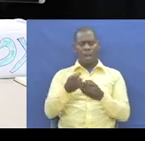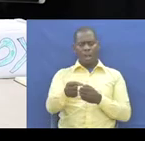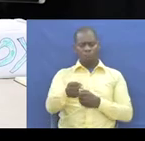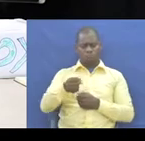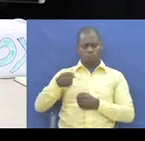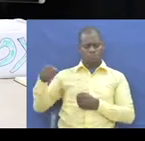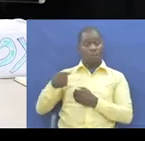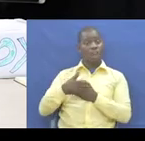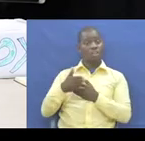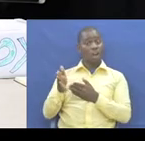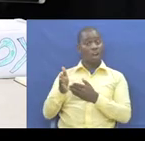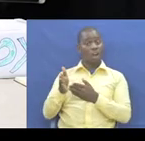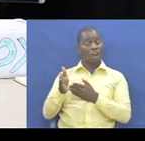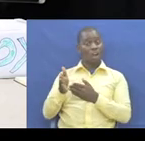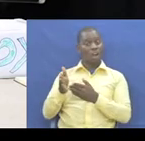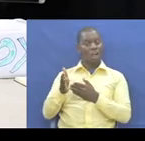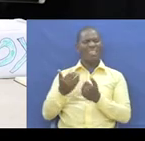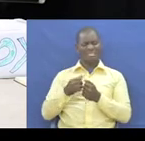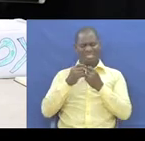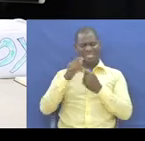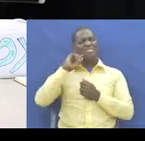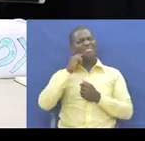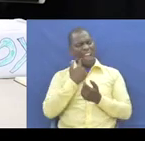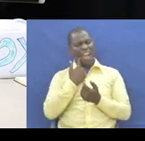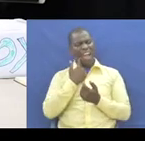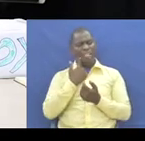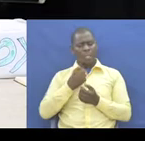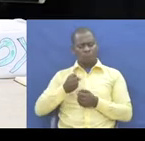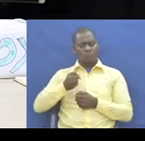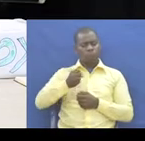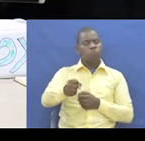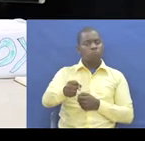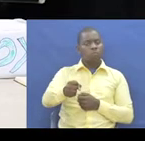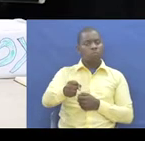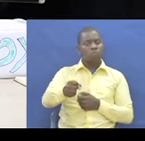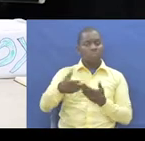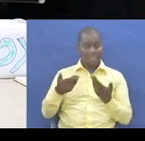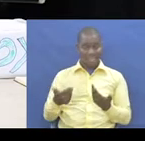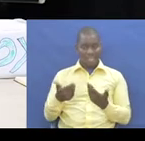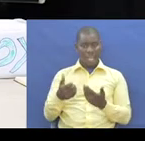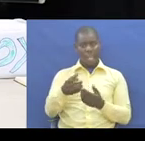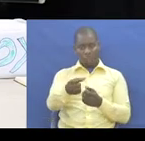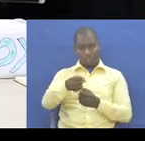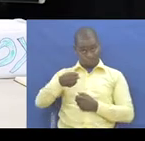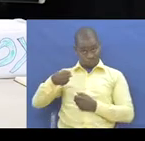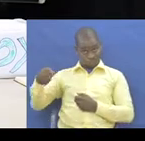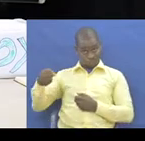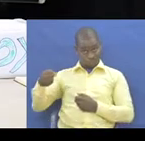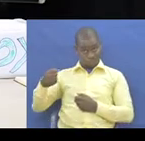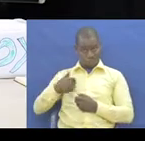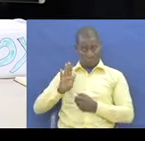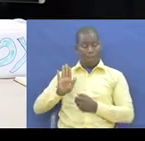it. Now, the exercise we were doing, opening the door, means once you are opening the door, you are